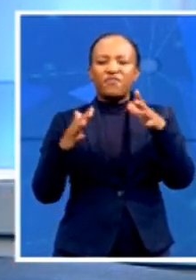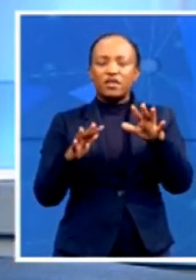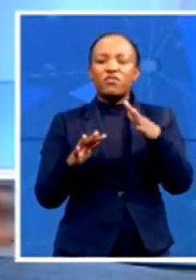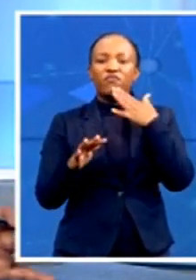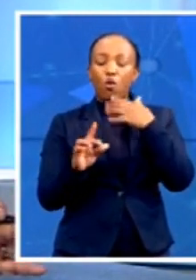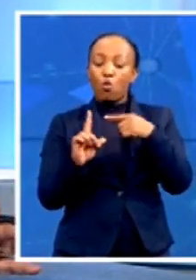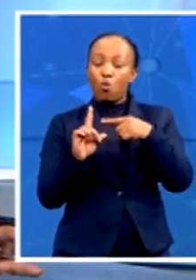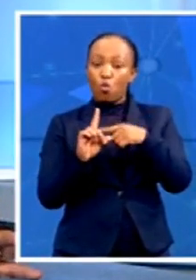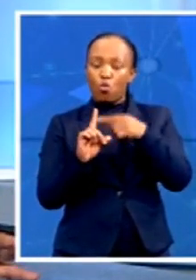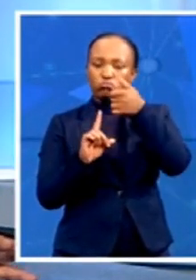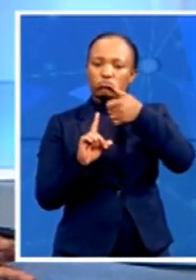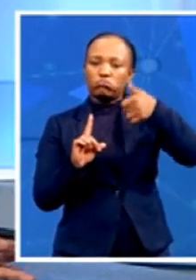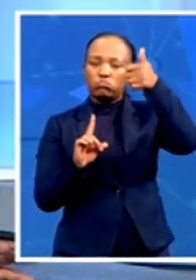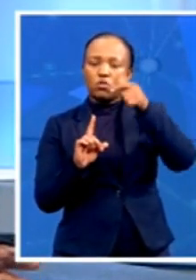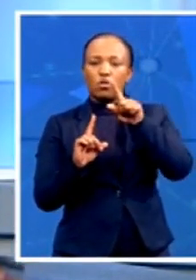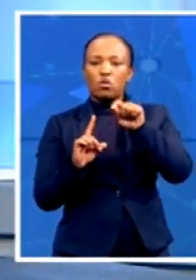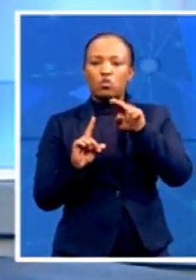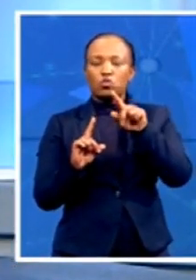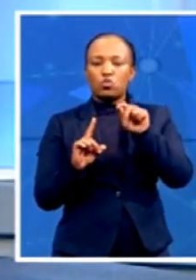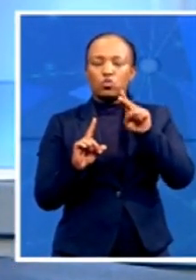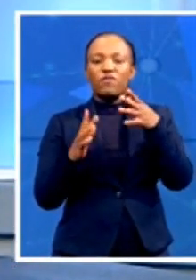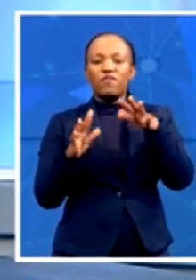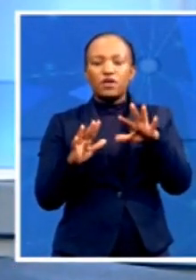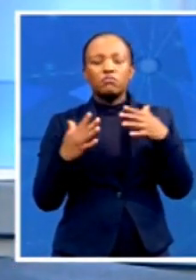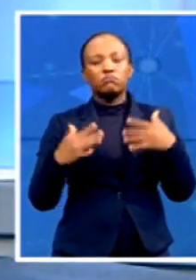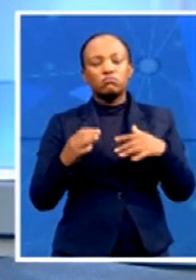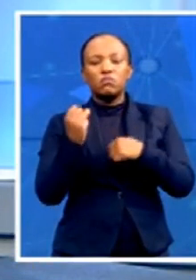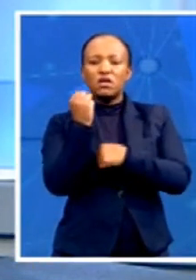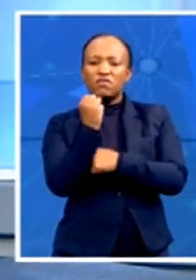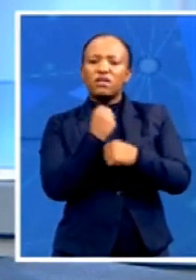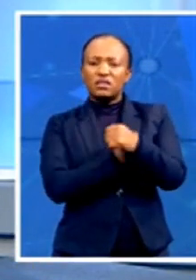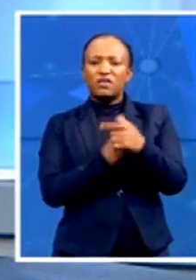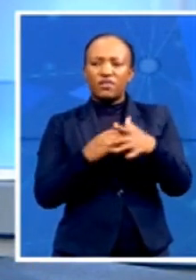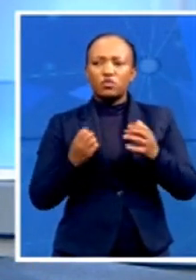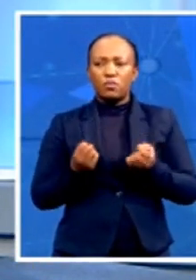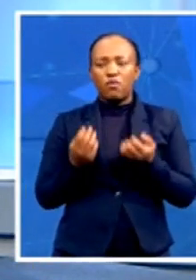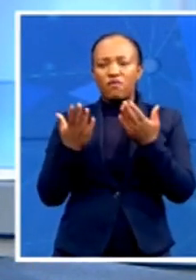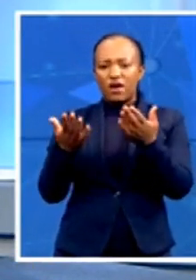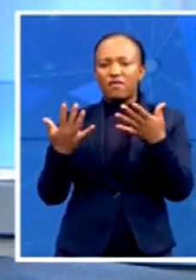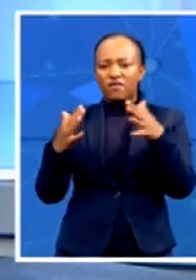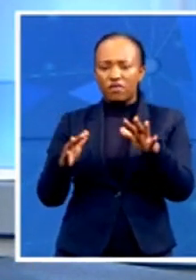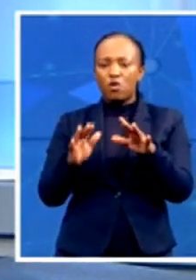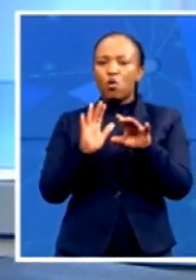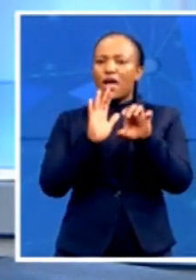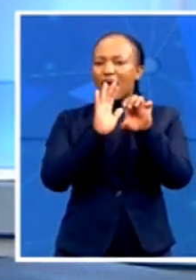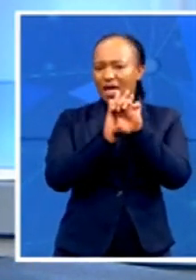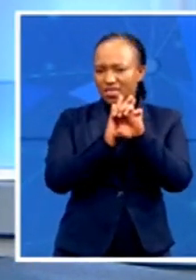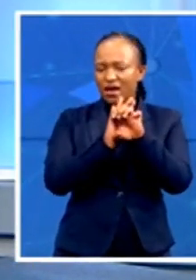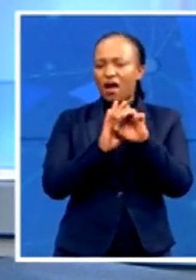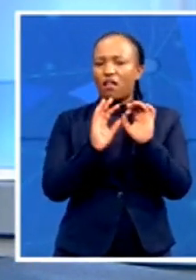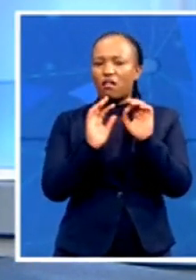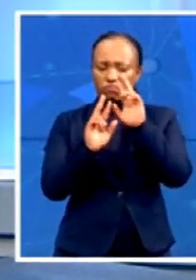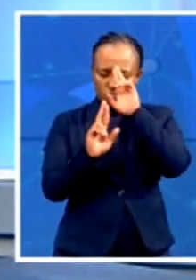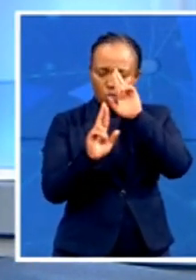provided another type of infrastructure for the country, that of ethical, moral and religious direction in